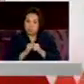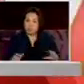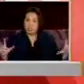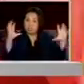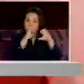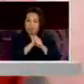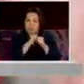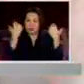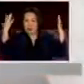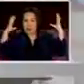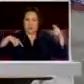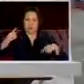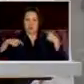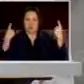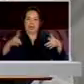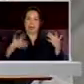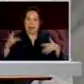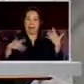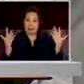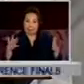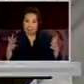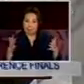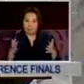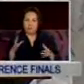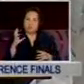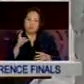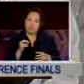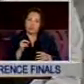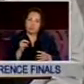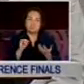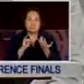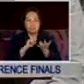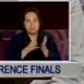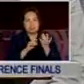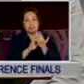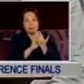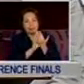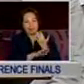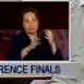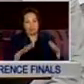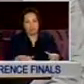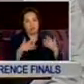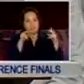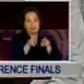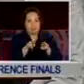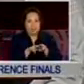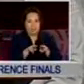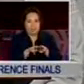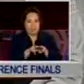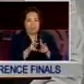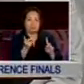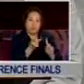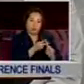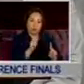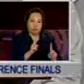celebration. It calls for getting our bearings back and setting our priorities right again. One in